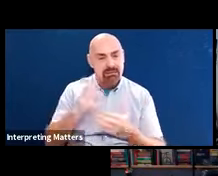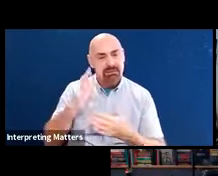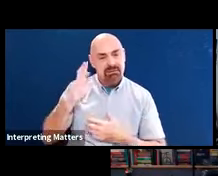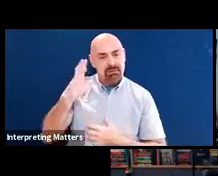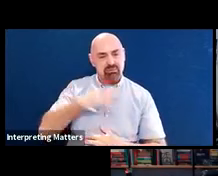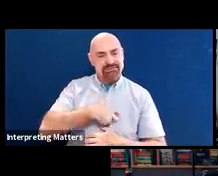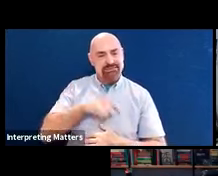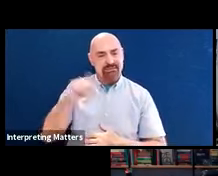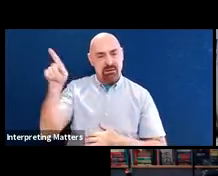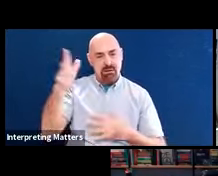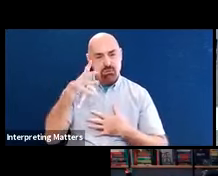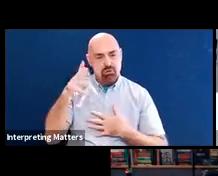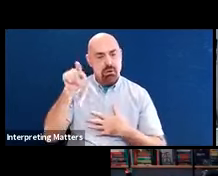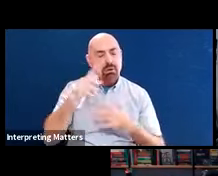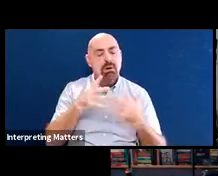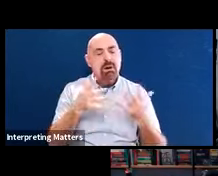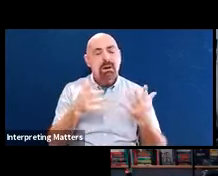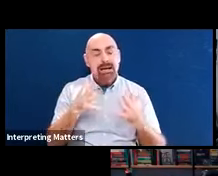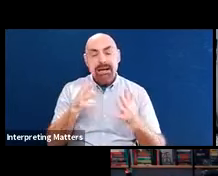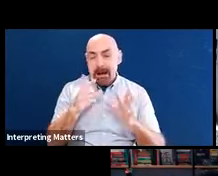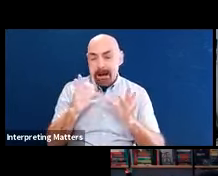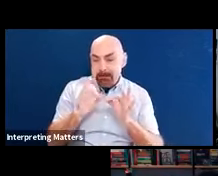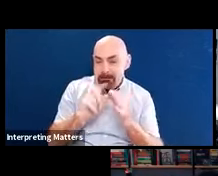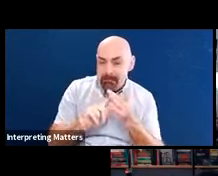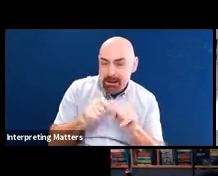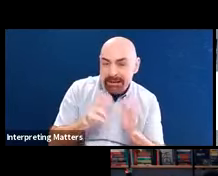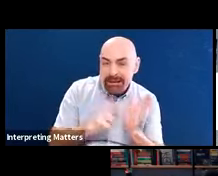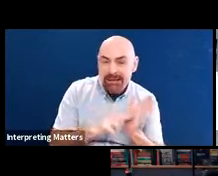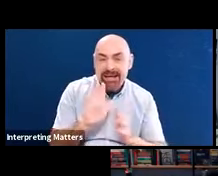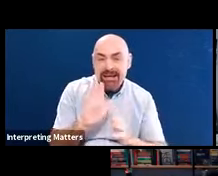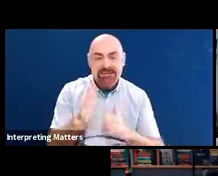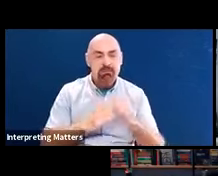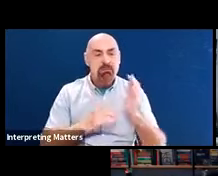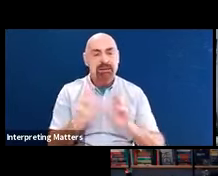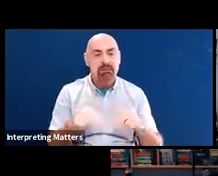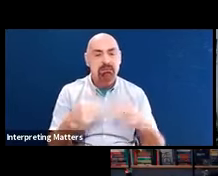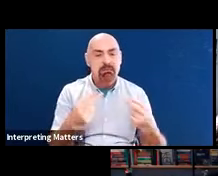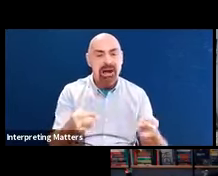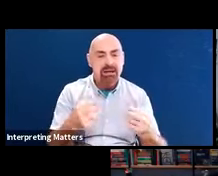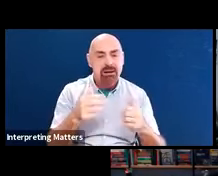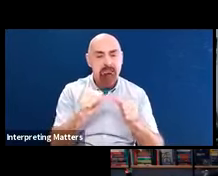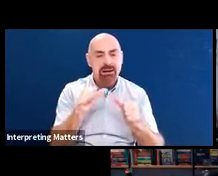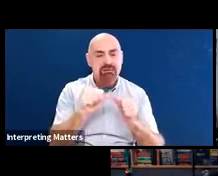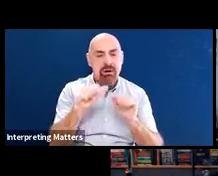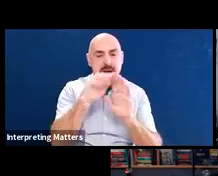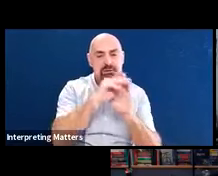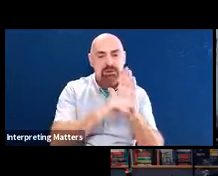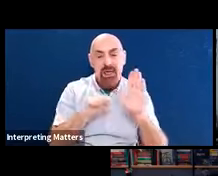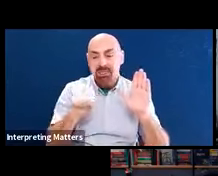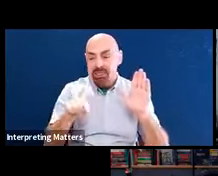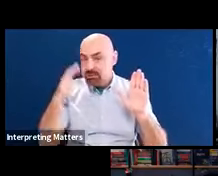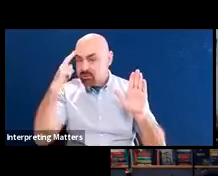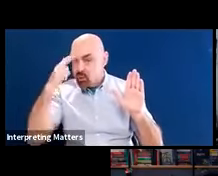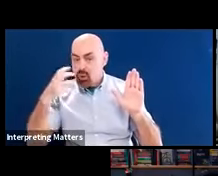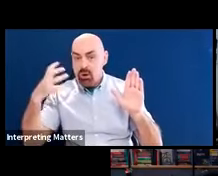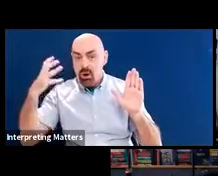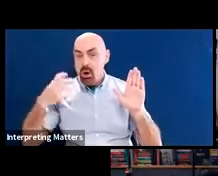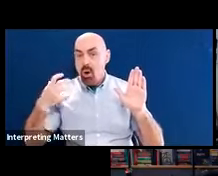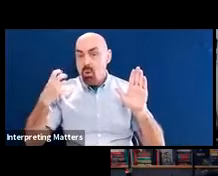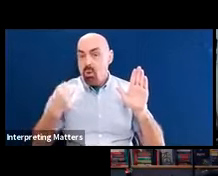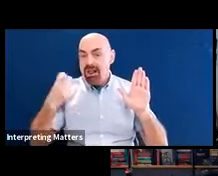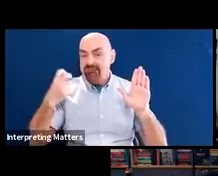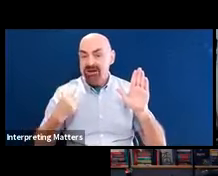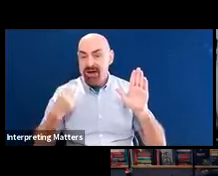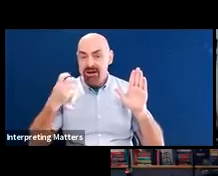are lots of ways in which we can think about Biden's Build Back Better agenda as a sort of a reinvention of the welfare state, or reinvigoration at least of the